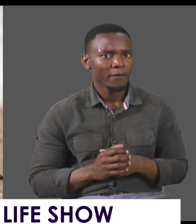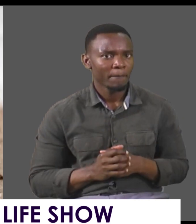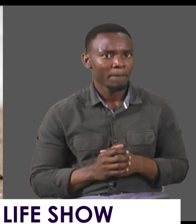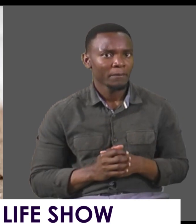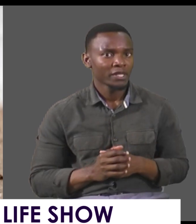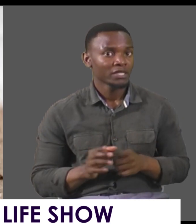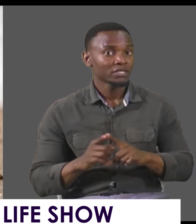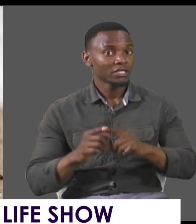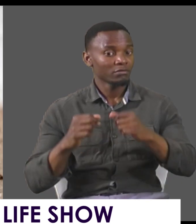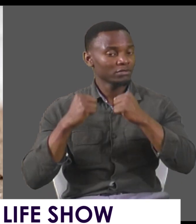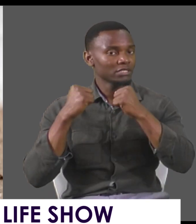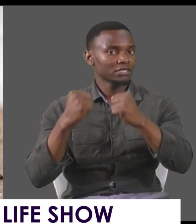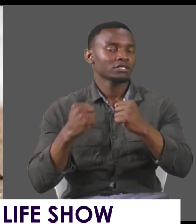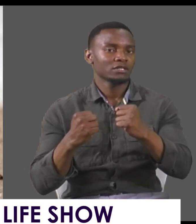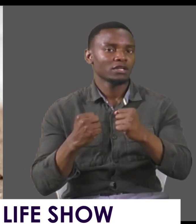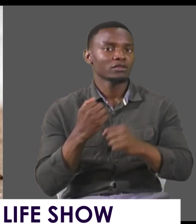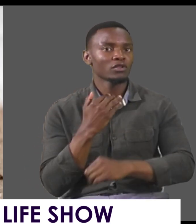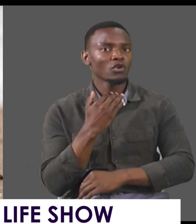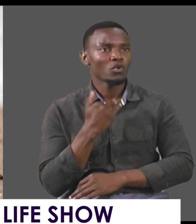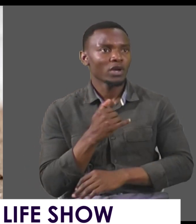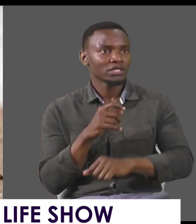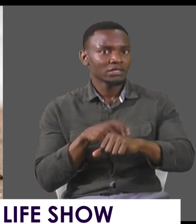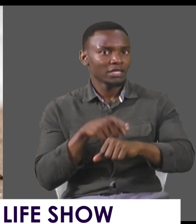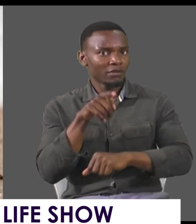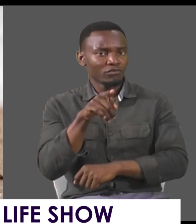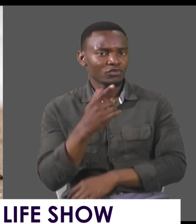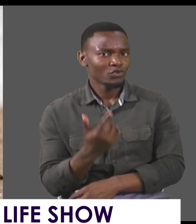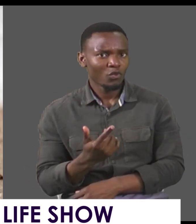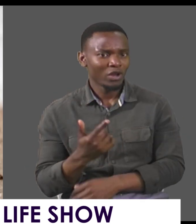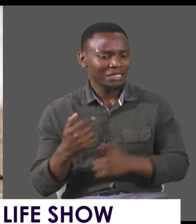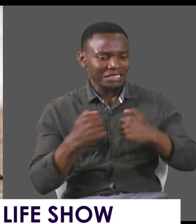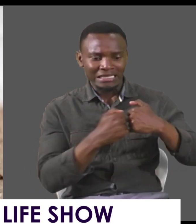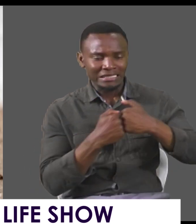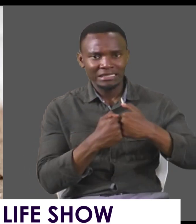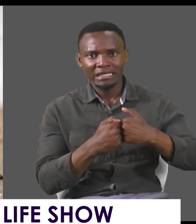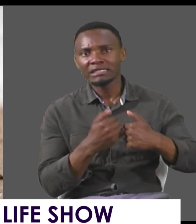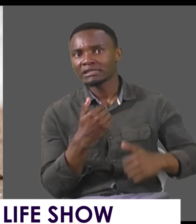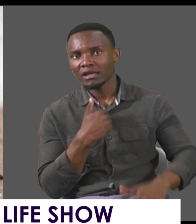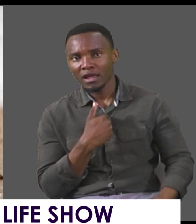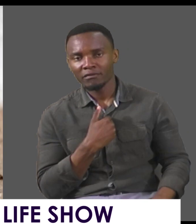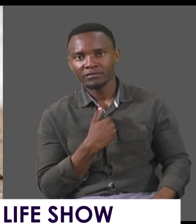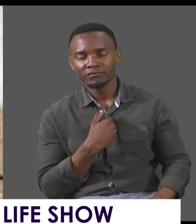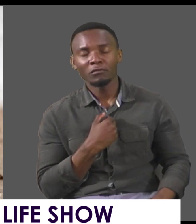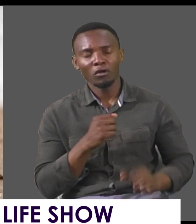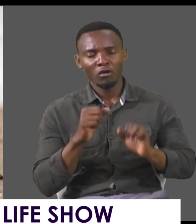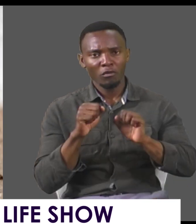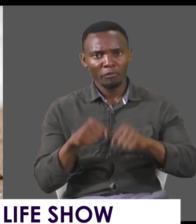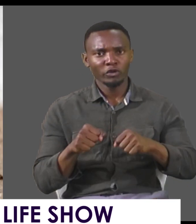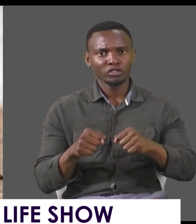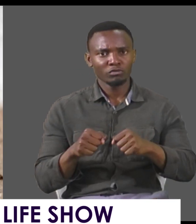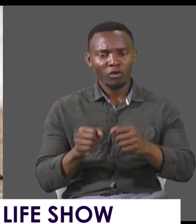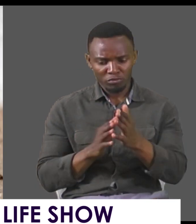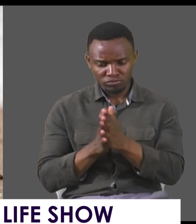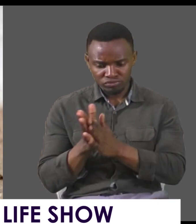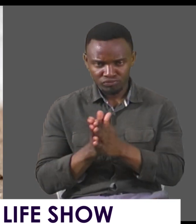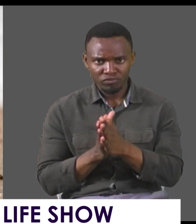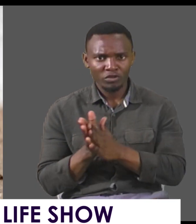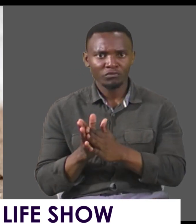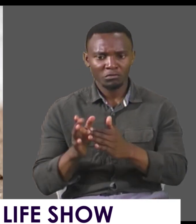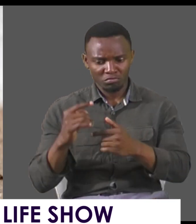Resilience demands that when you are shaken so badly, you can still fight back to